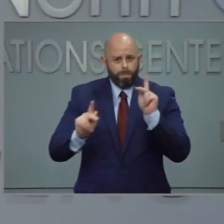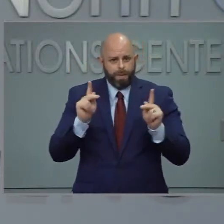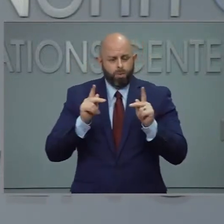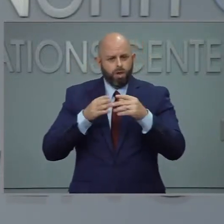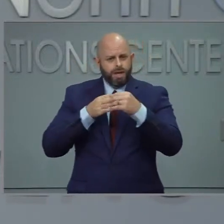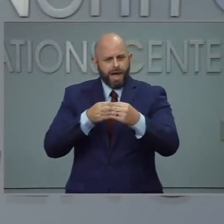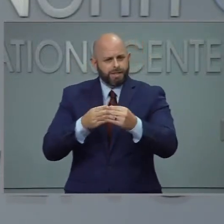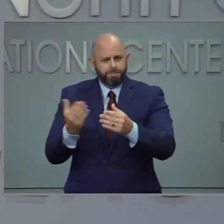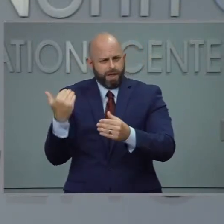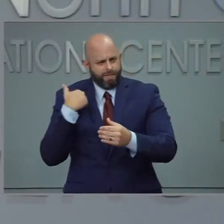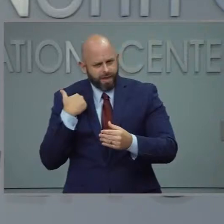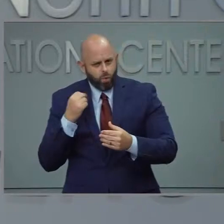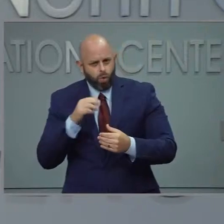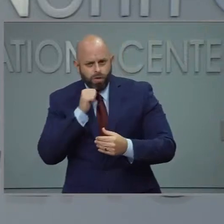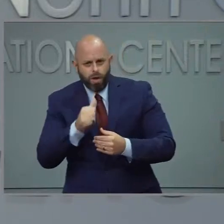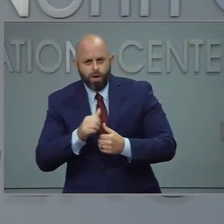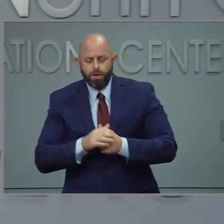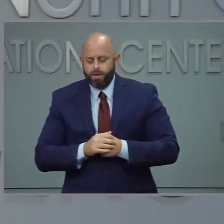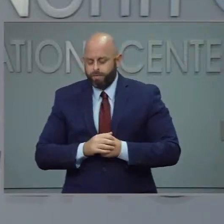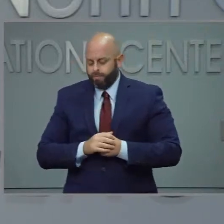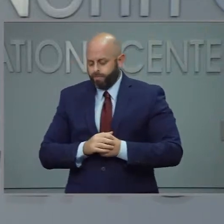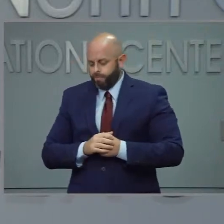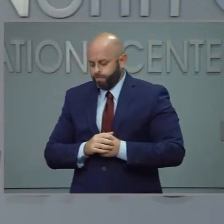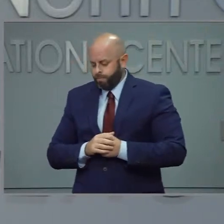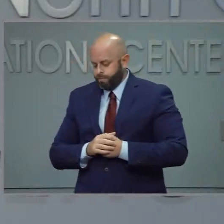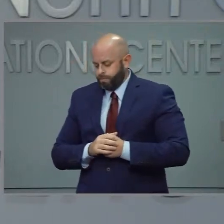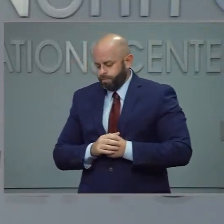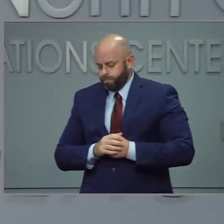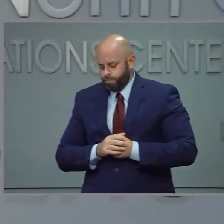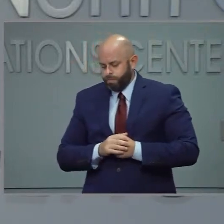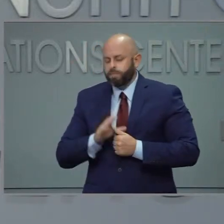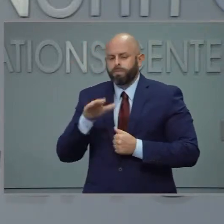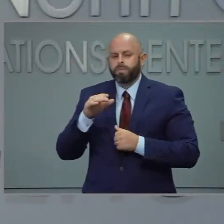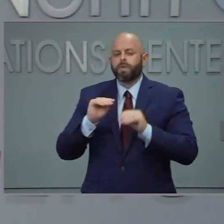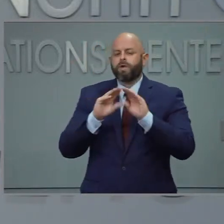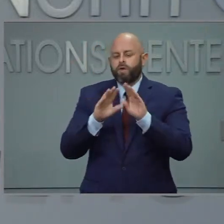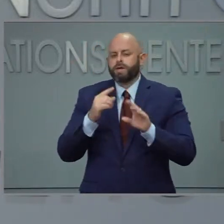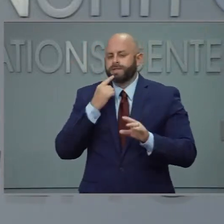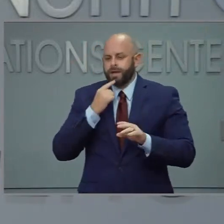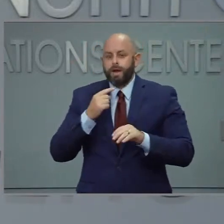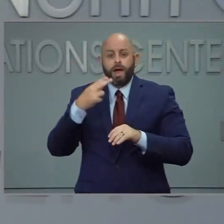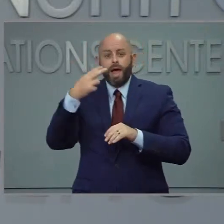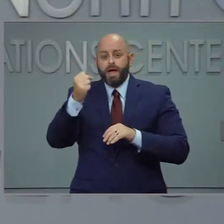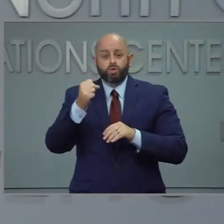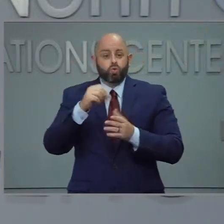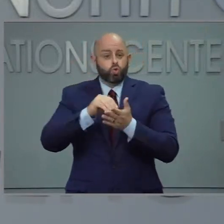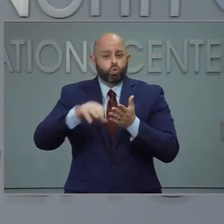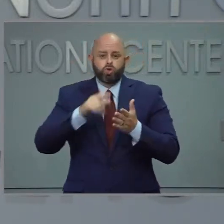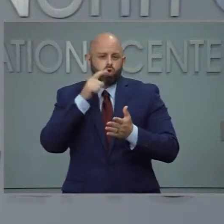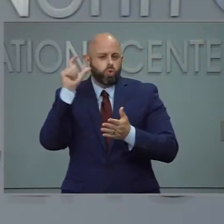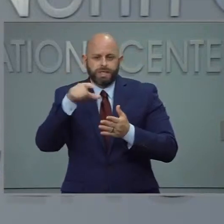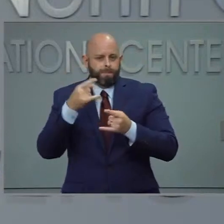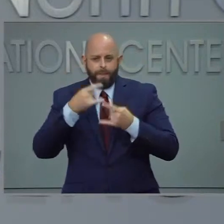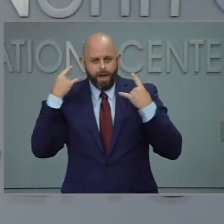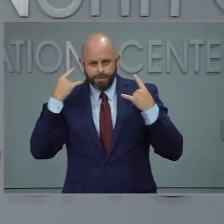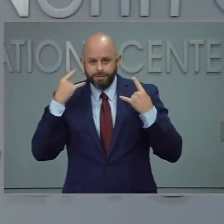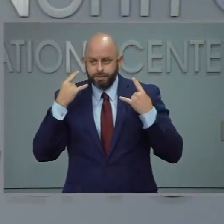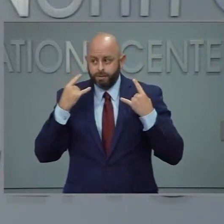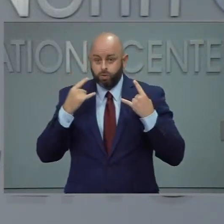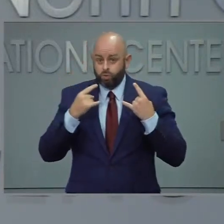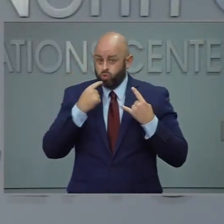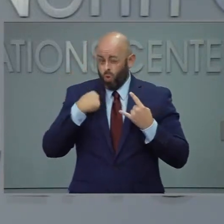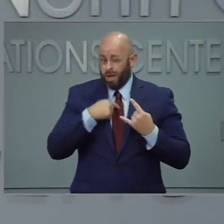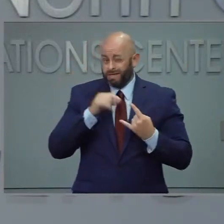I'm sorry, what? The guidance last week for schools saying high school students don't need to wear masks in